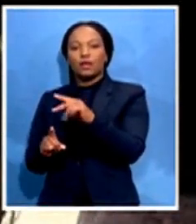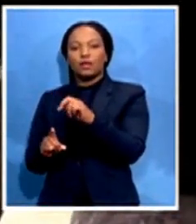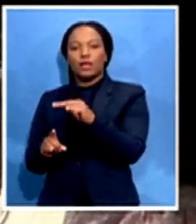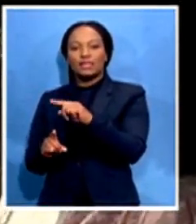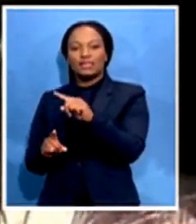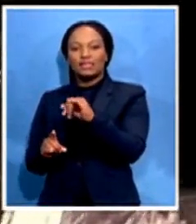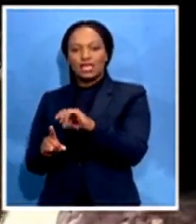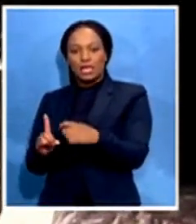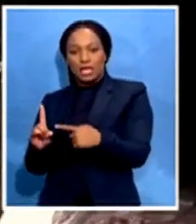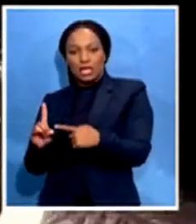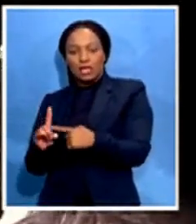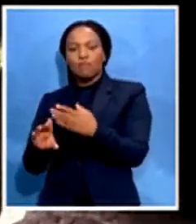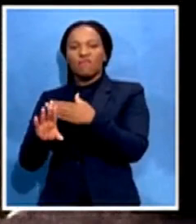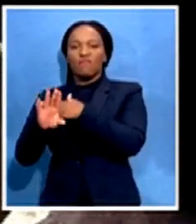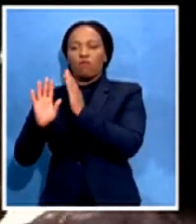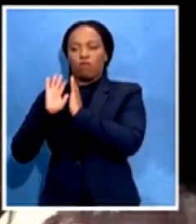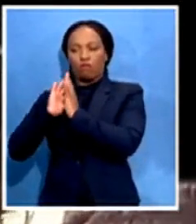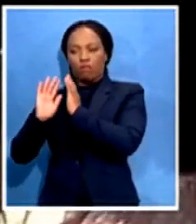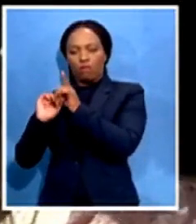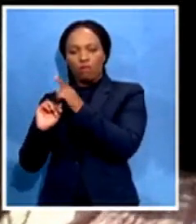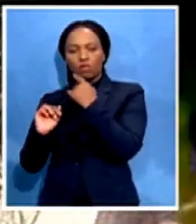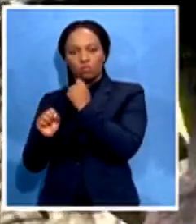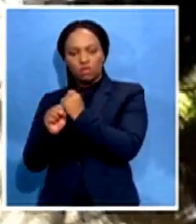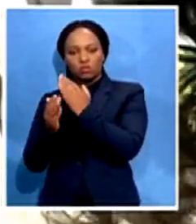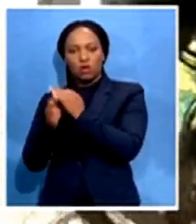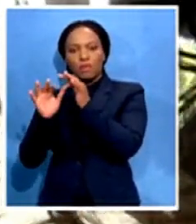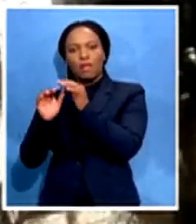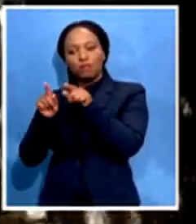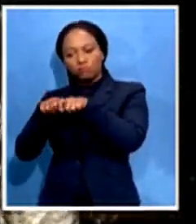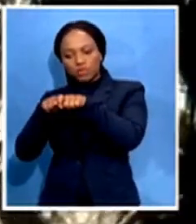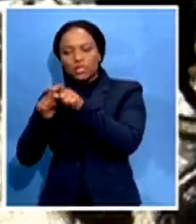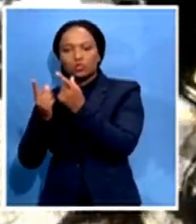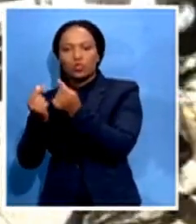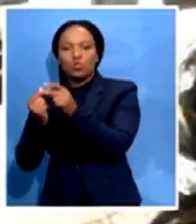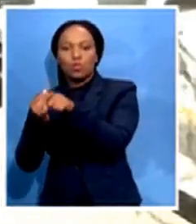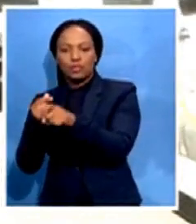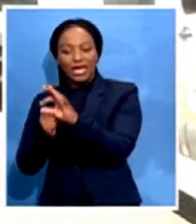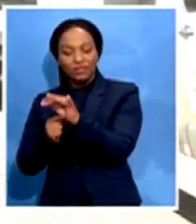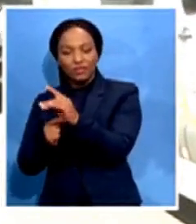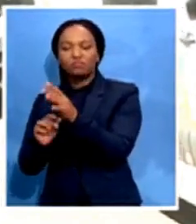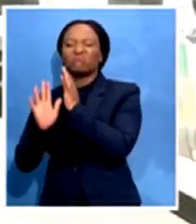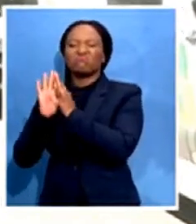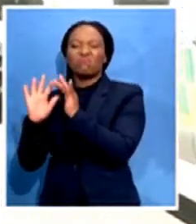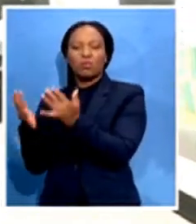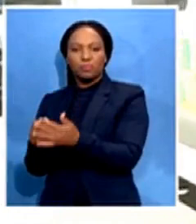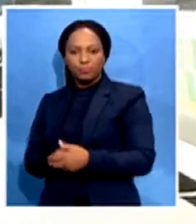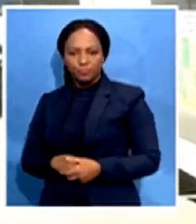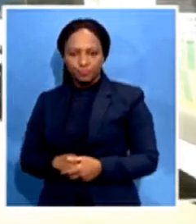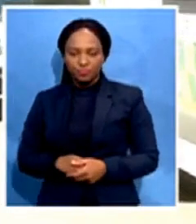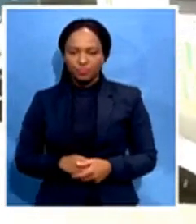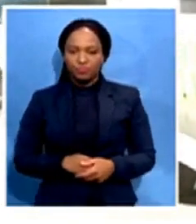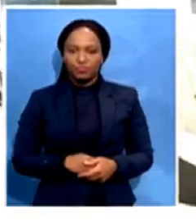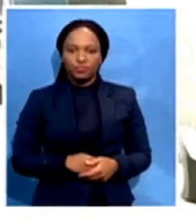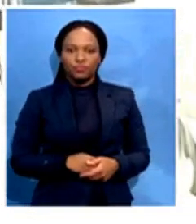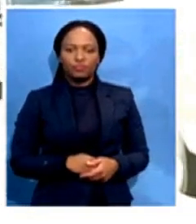get tested every single day. Yes. Can you take us through that? Yeah, over the year that we've been working with this,